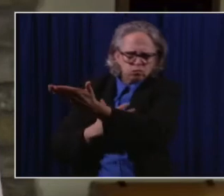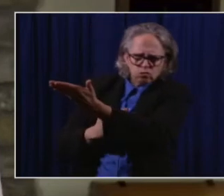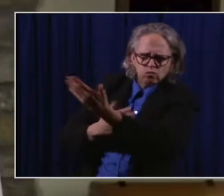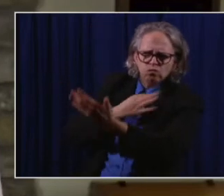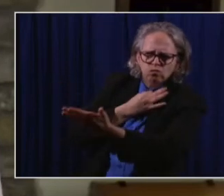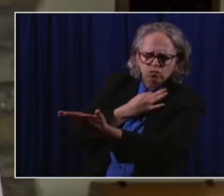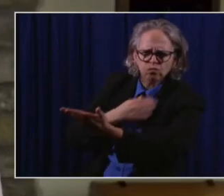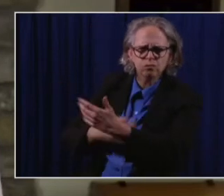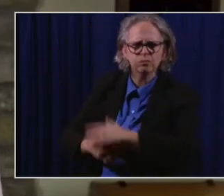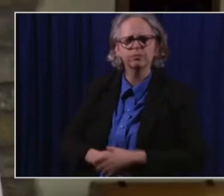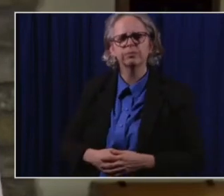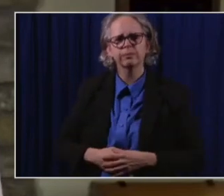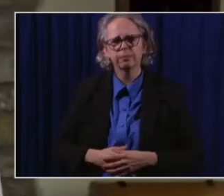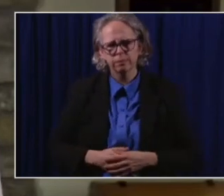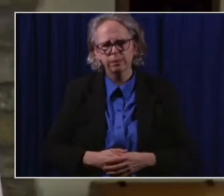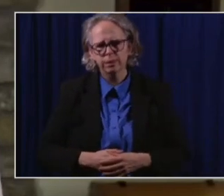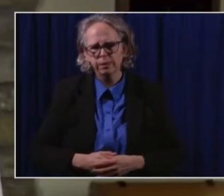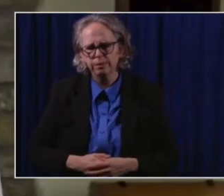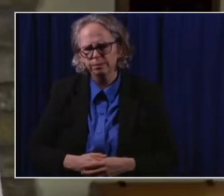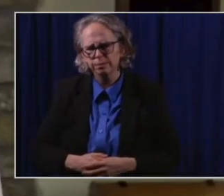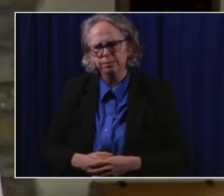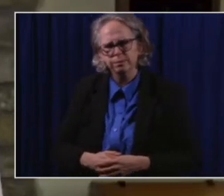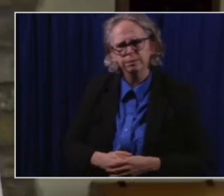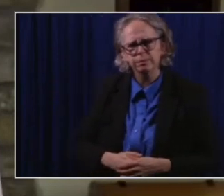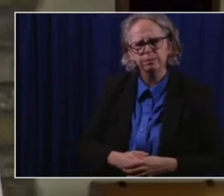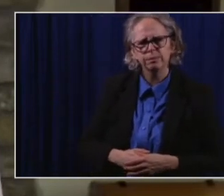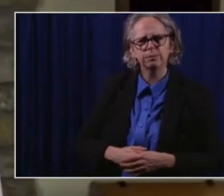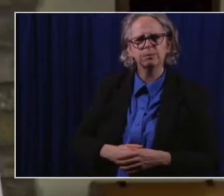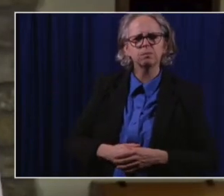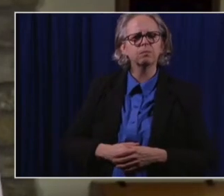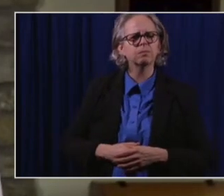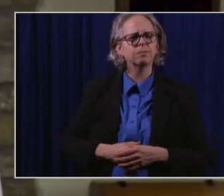we just went through.